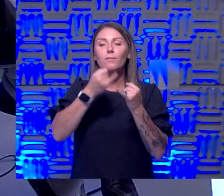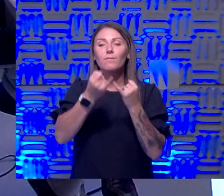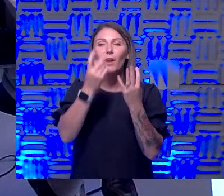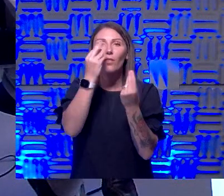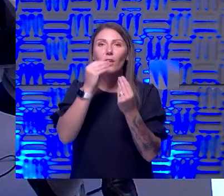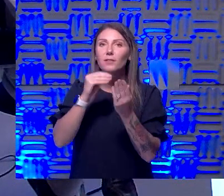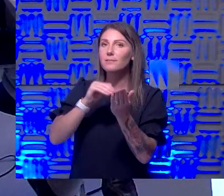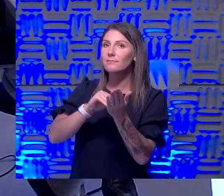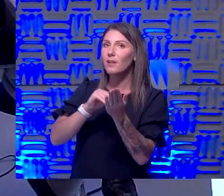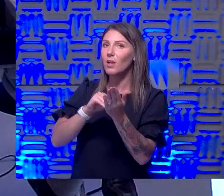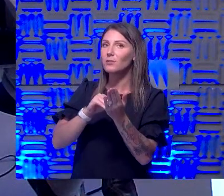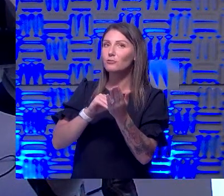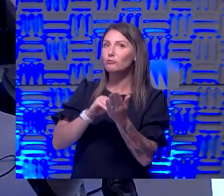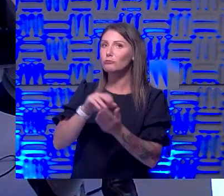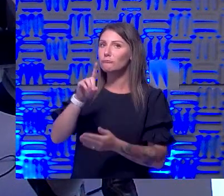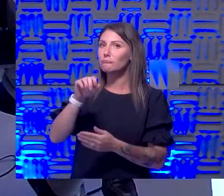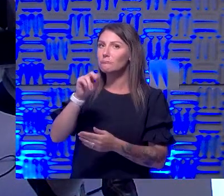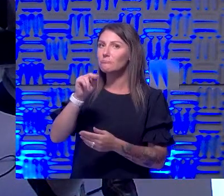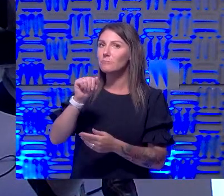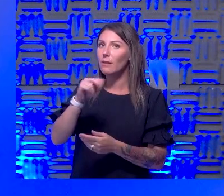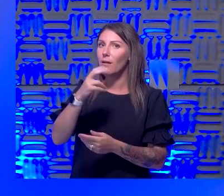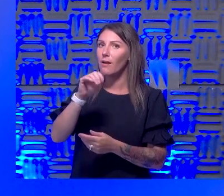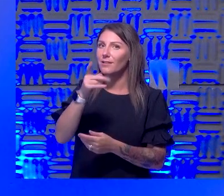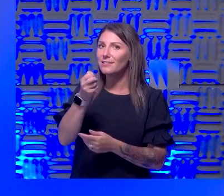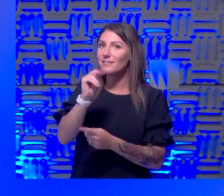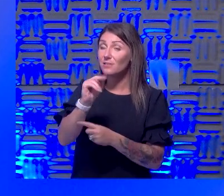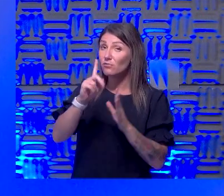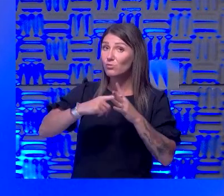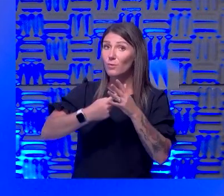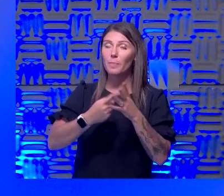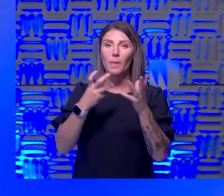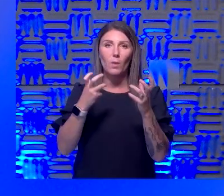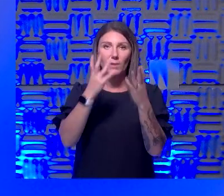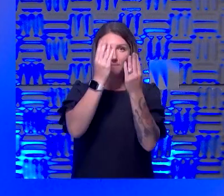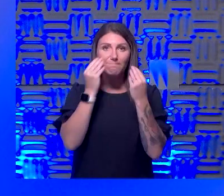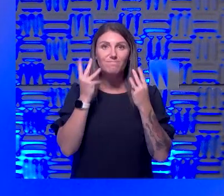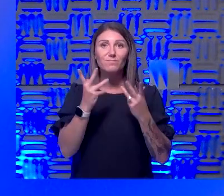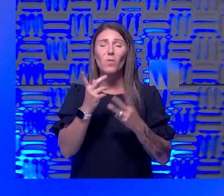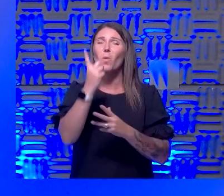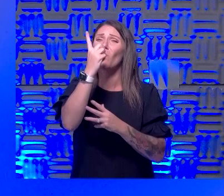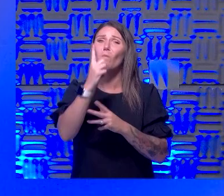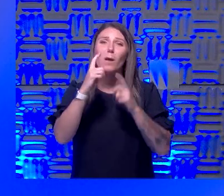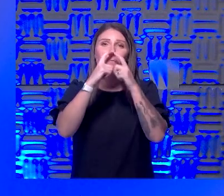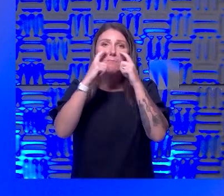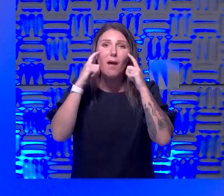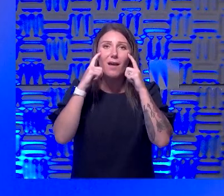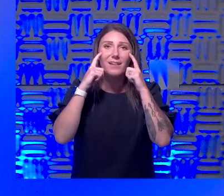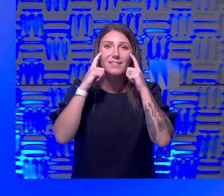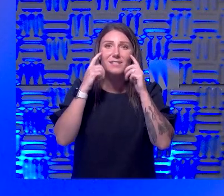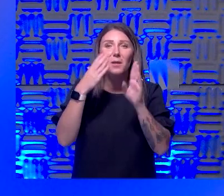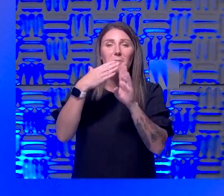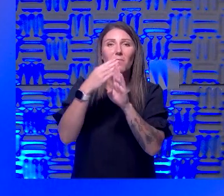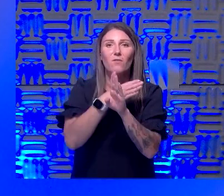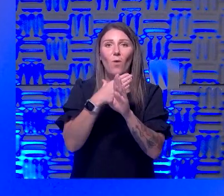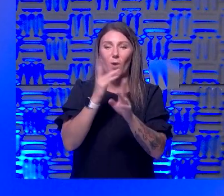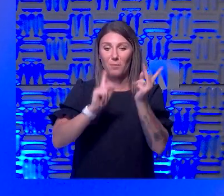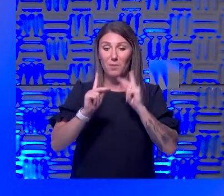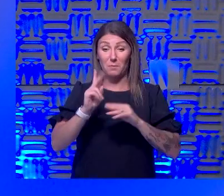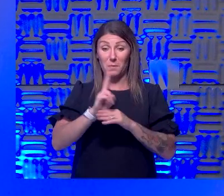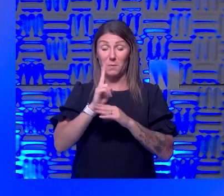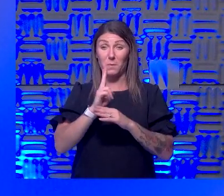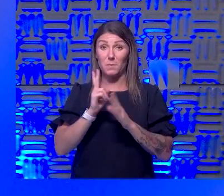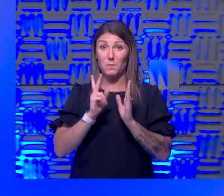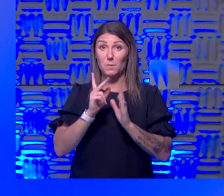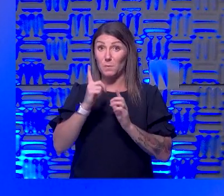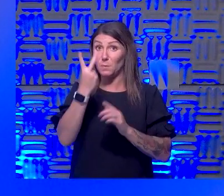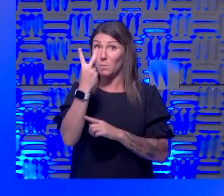our guest. Dr. Hawkinson, I'll let you start us off. All right. Well, I would like to get everybody to wear one mask before we get everybody to wear two masks. So I think one